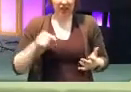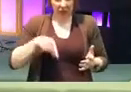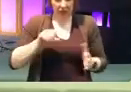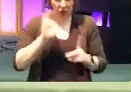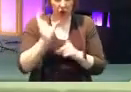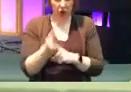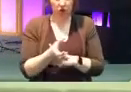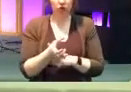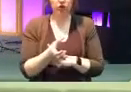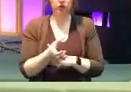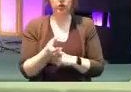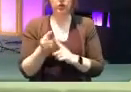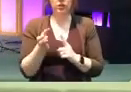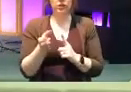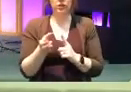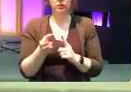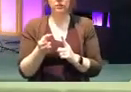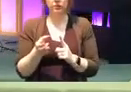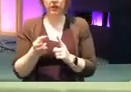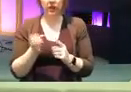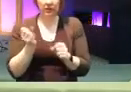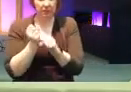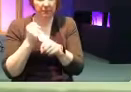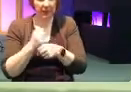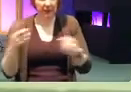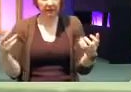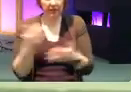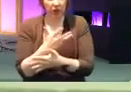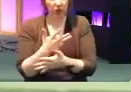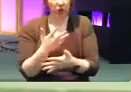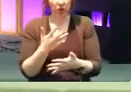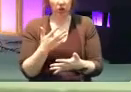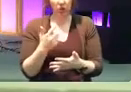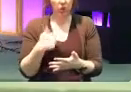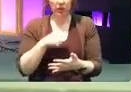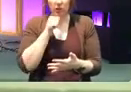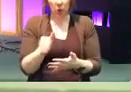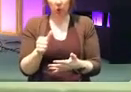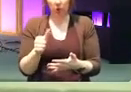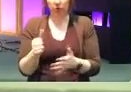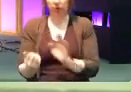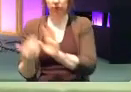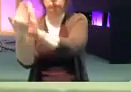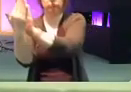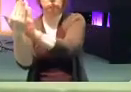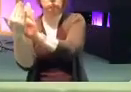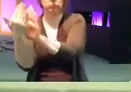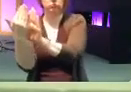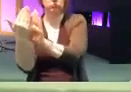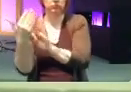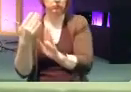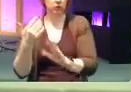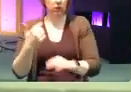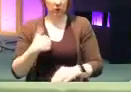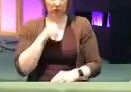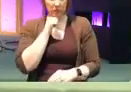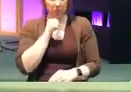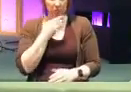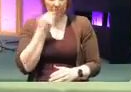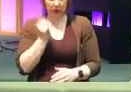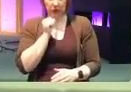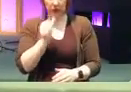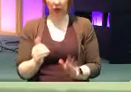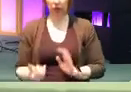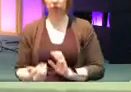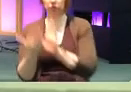threatening and producing fear that we don't dare confront that. We don't dare do anything about